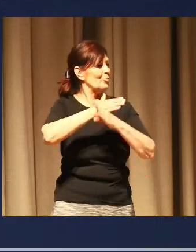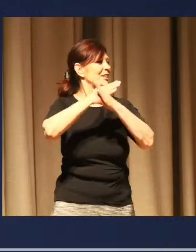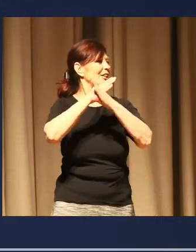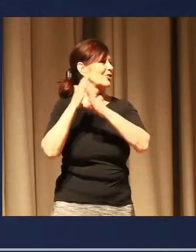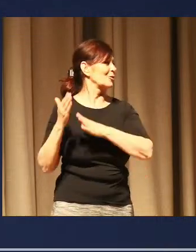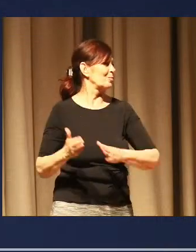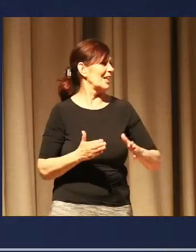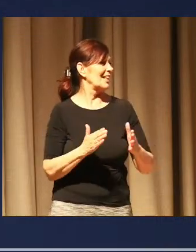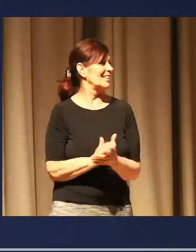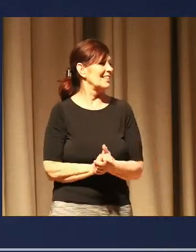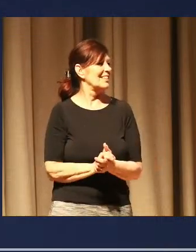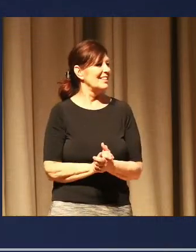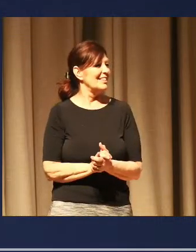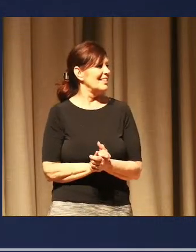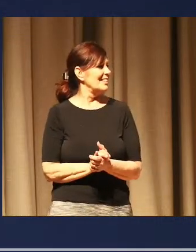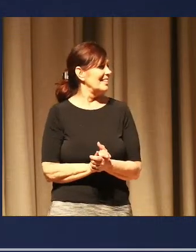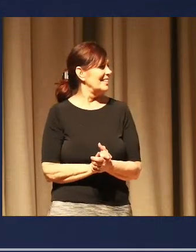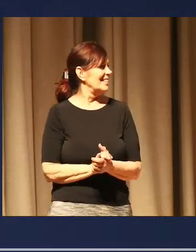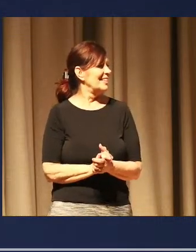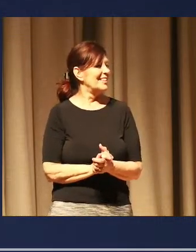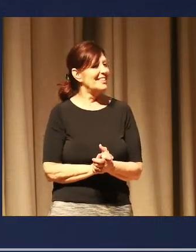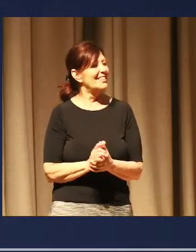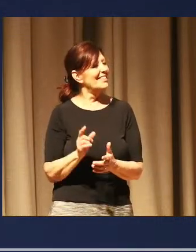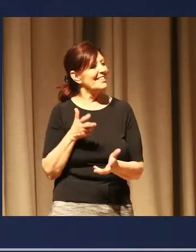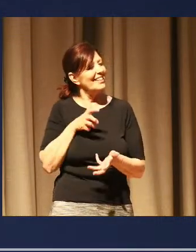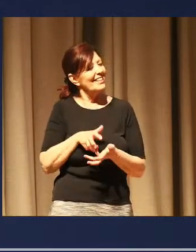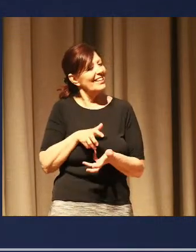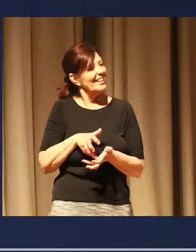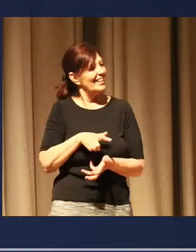plan. I have to stop.